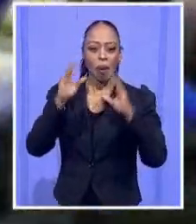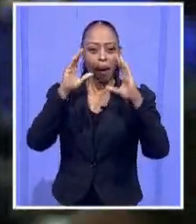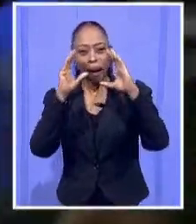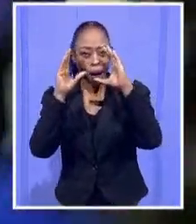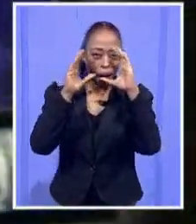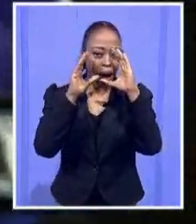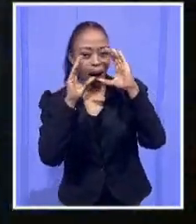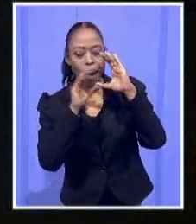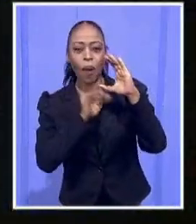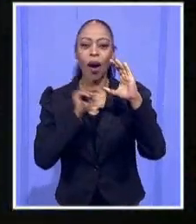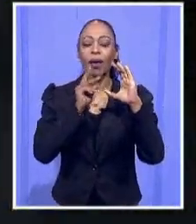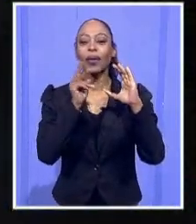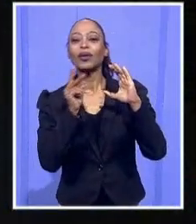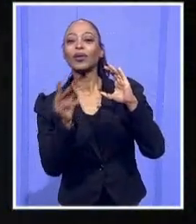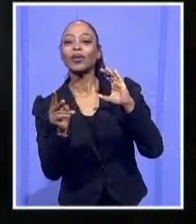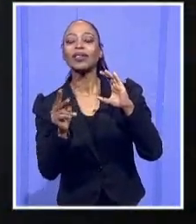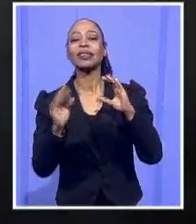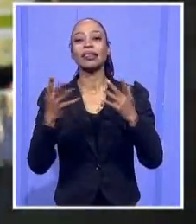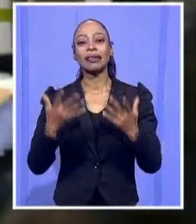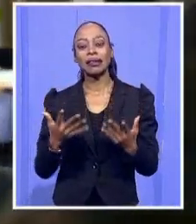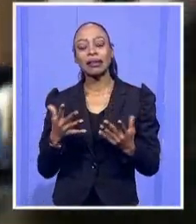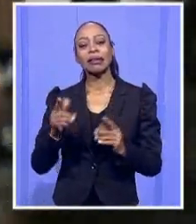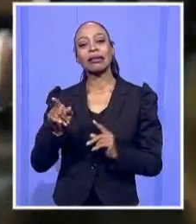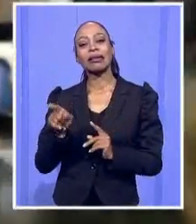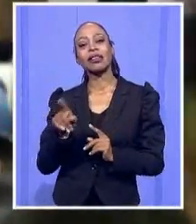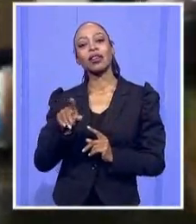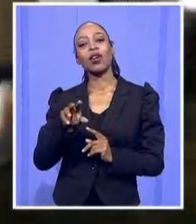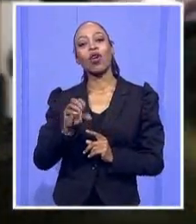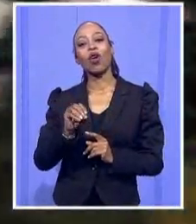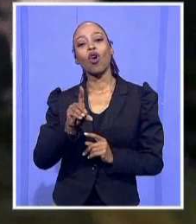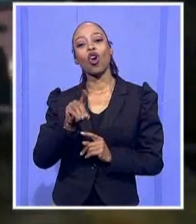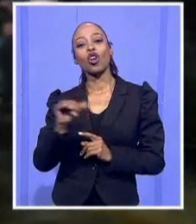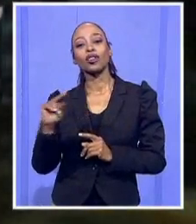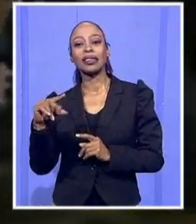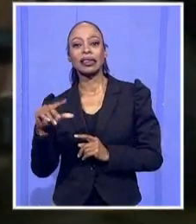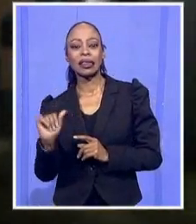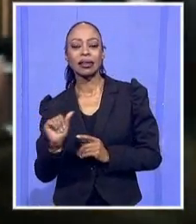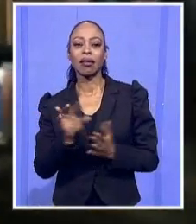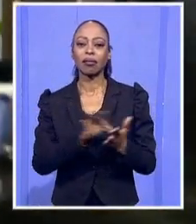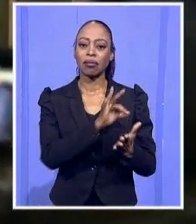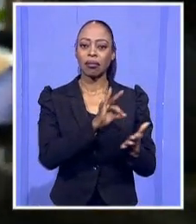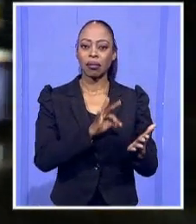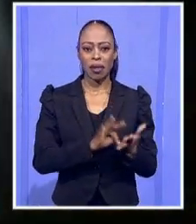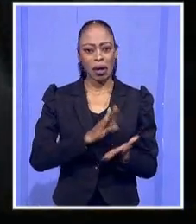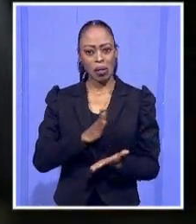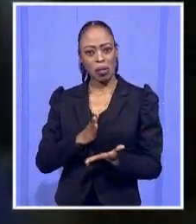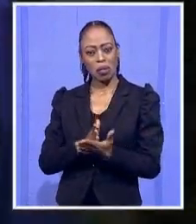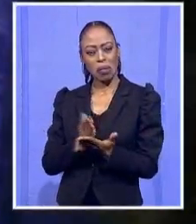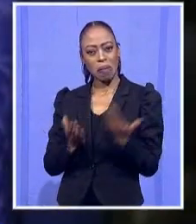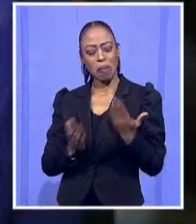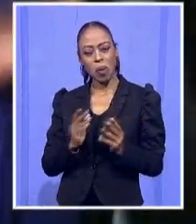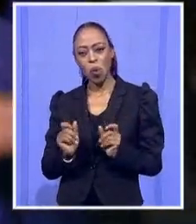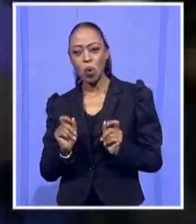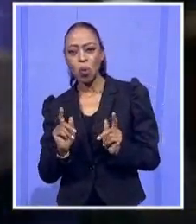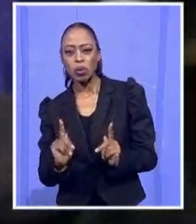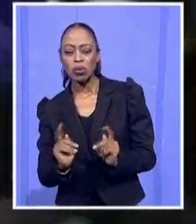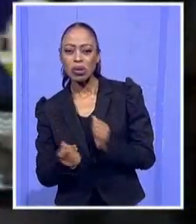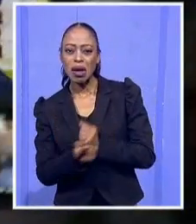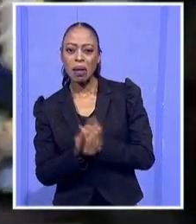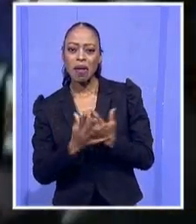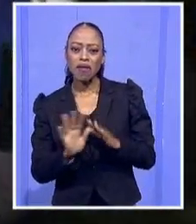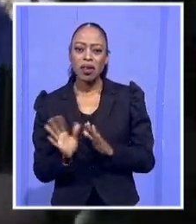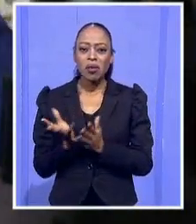just a glimpse of Raila Odinga there casting his ballot. I don't know if you've had an opportunity to perhaps maybe engage with